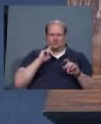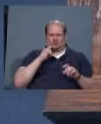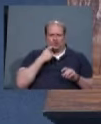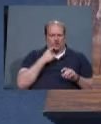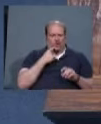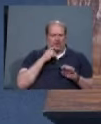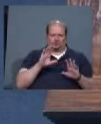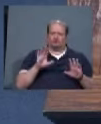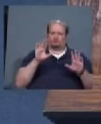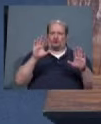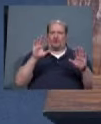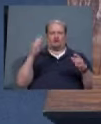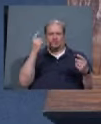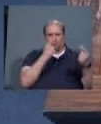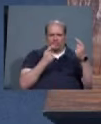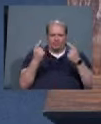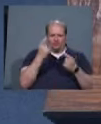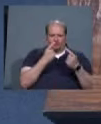the thought is.